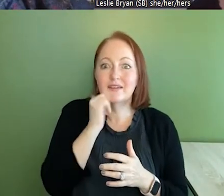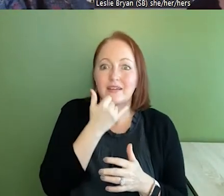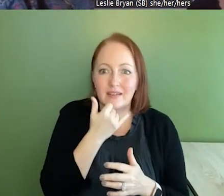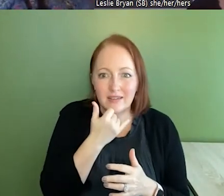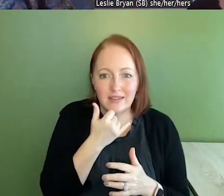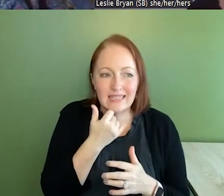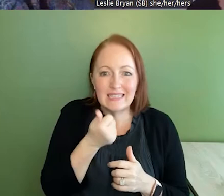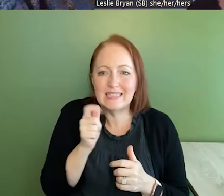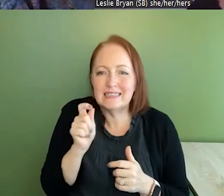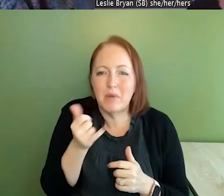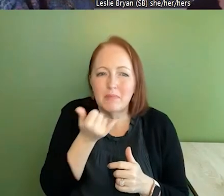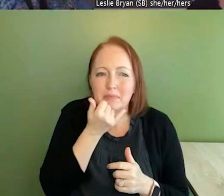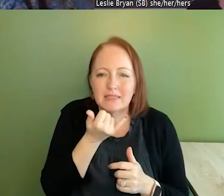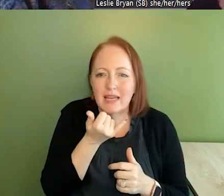couldn't